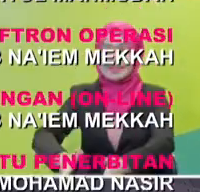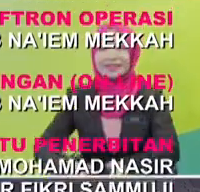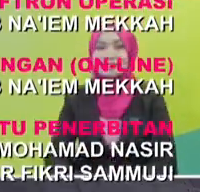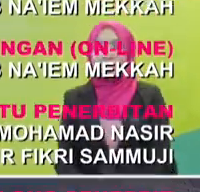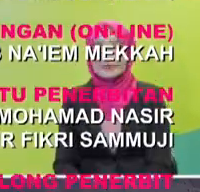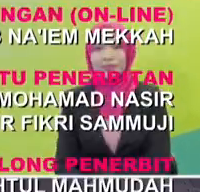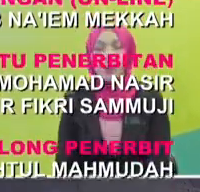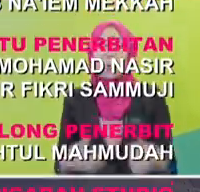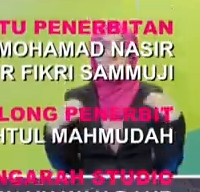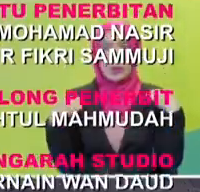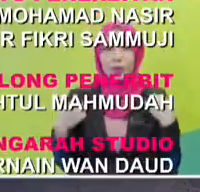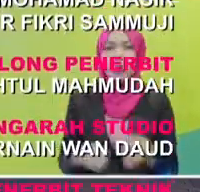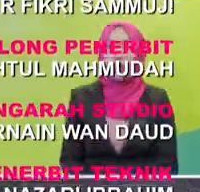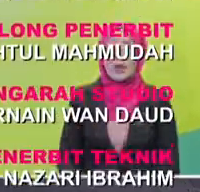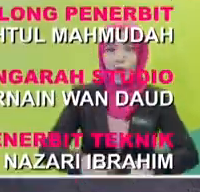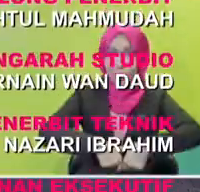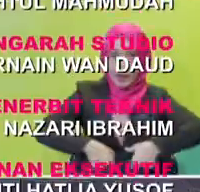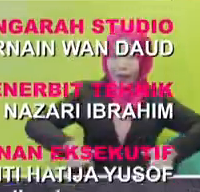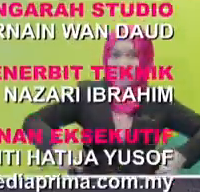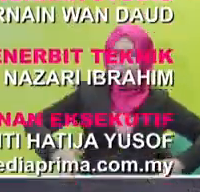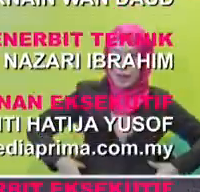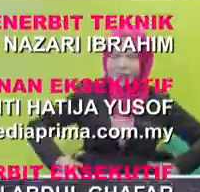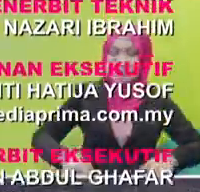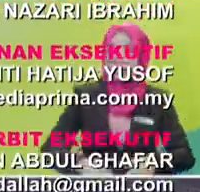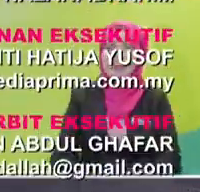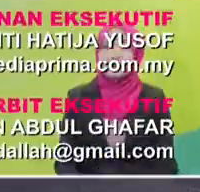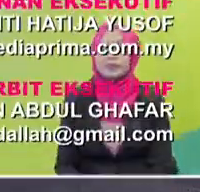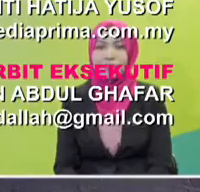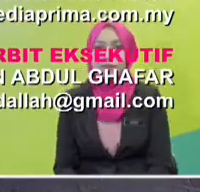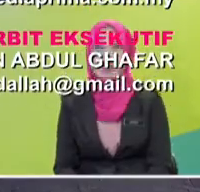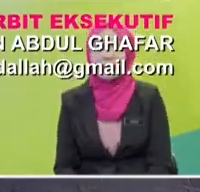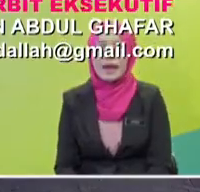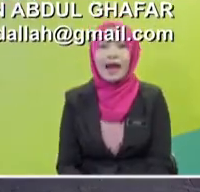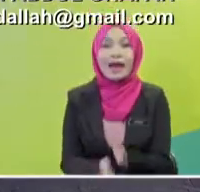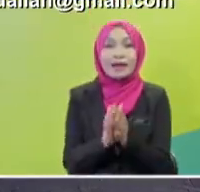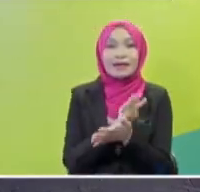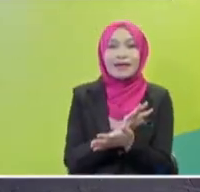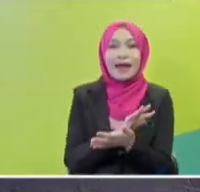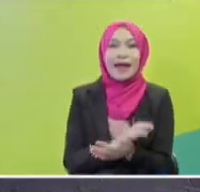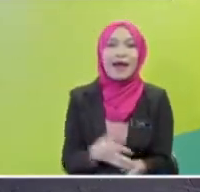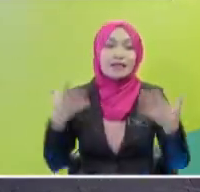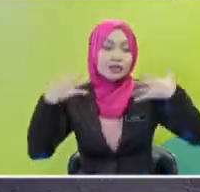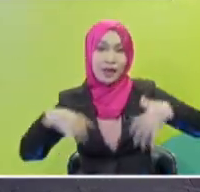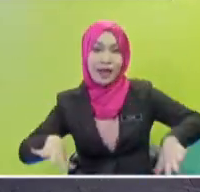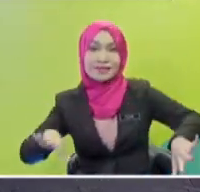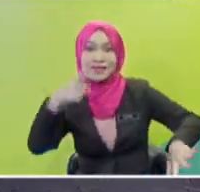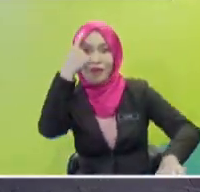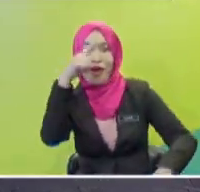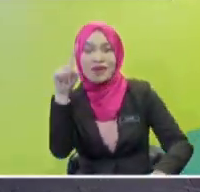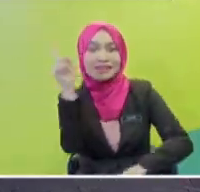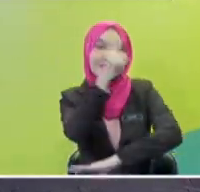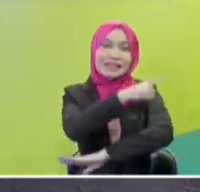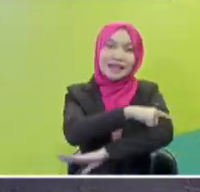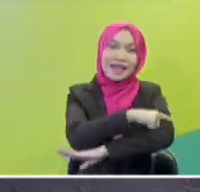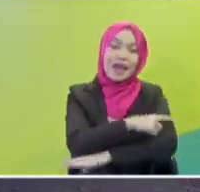pants. Put on your belt, put on your belt. Get dressed for the day, get